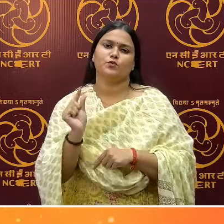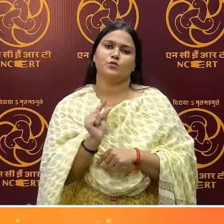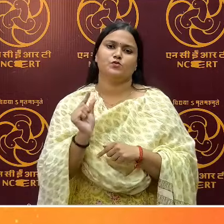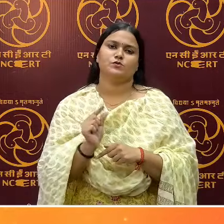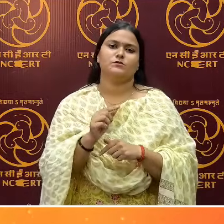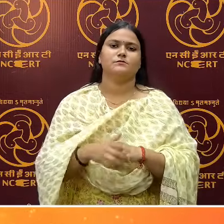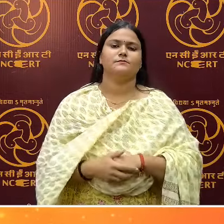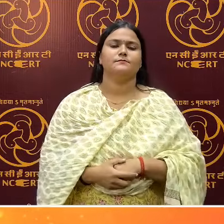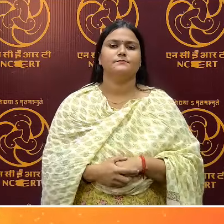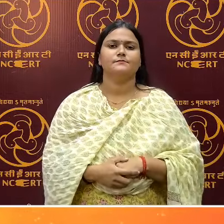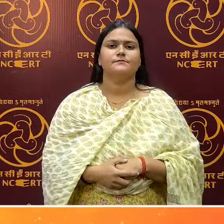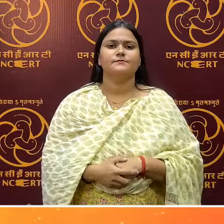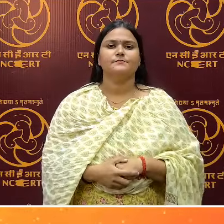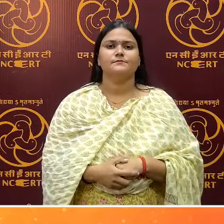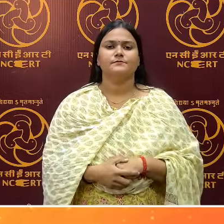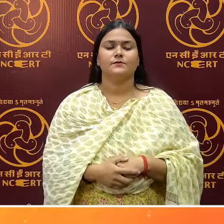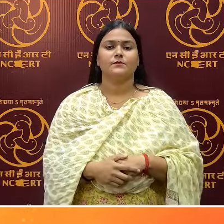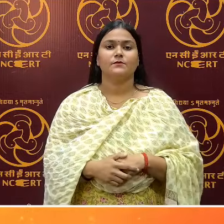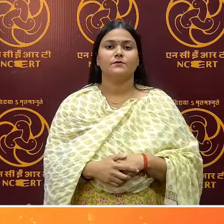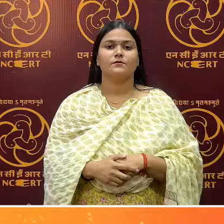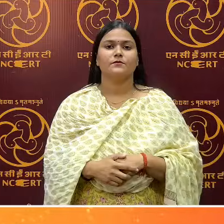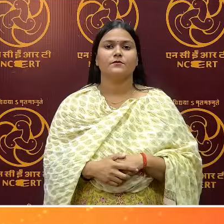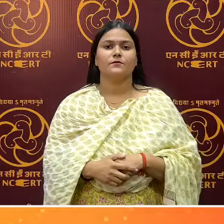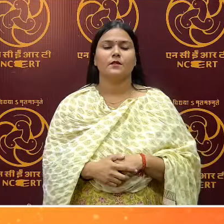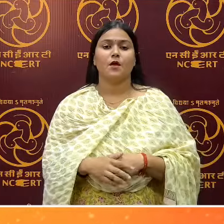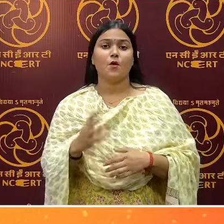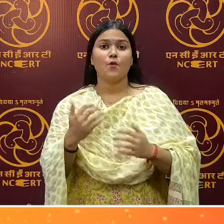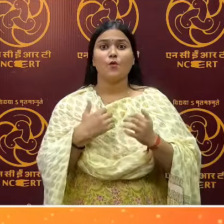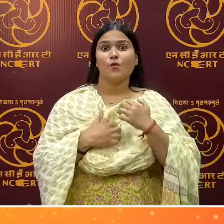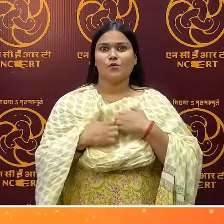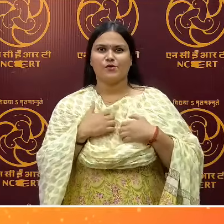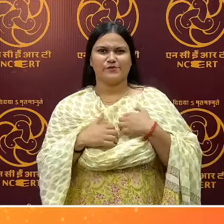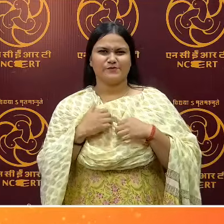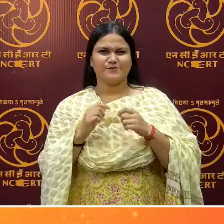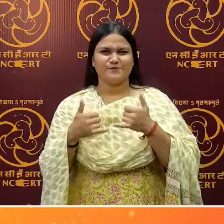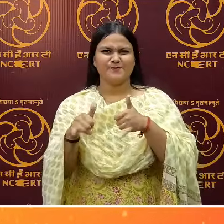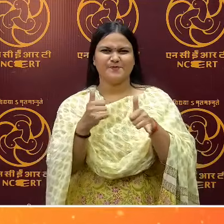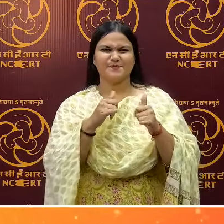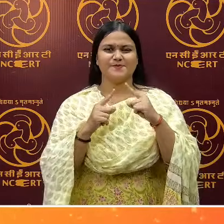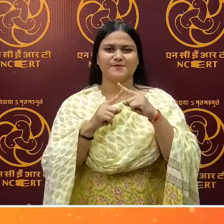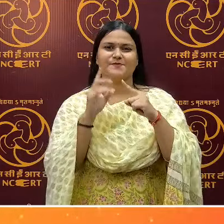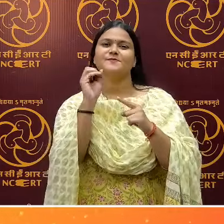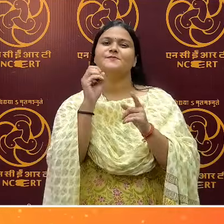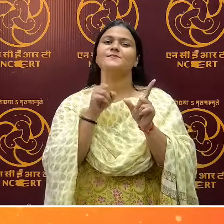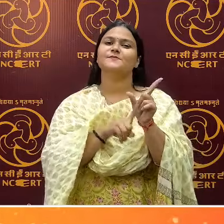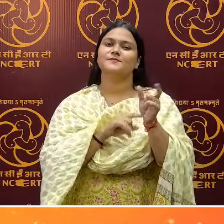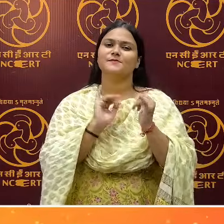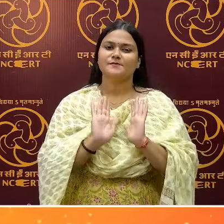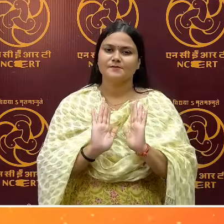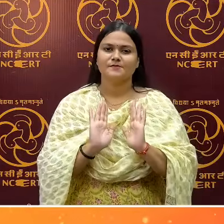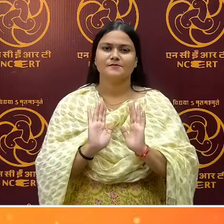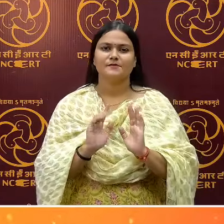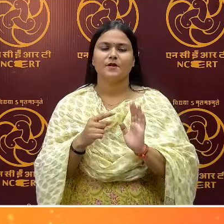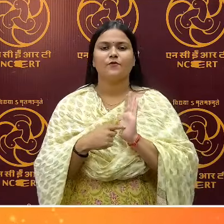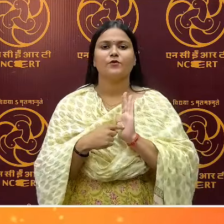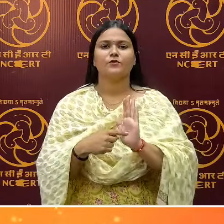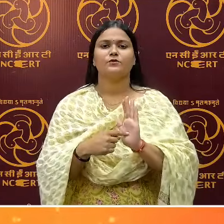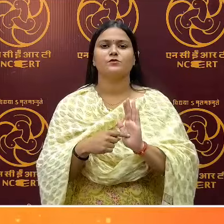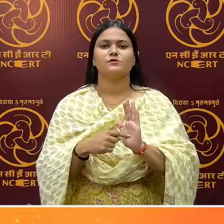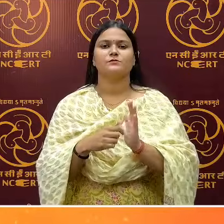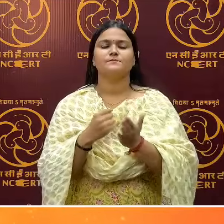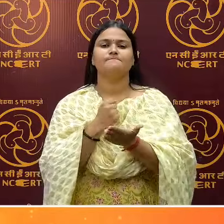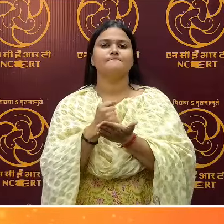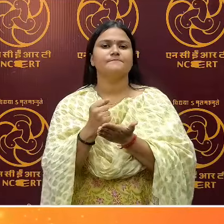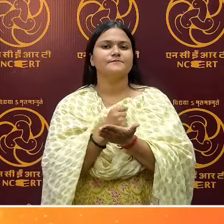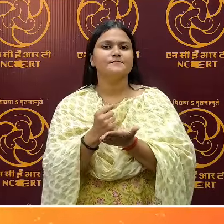All right. Okay. So we have one more very interesting toy that we often use. I want you to try